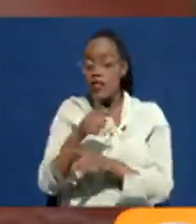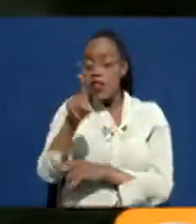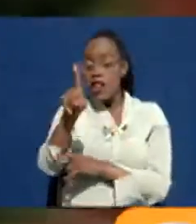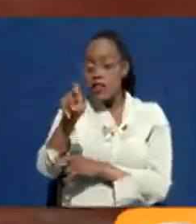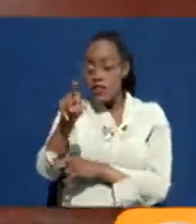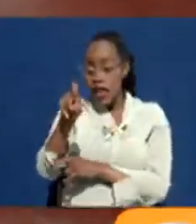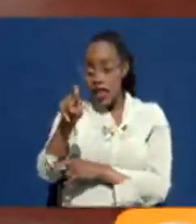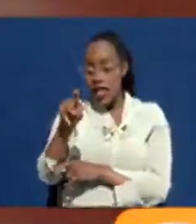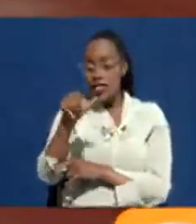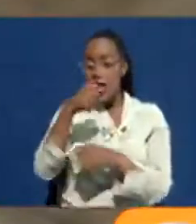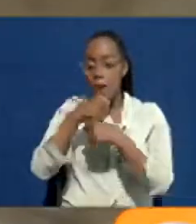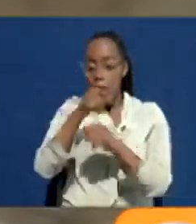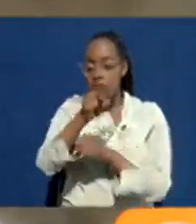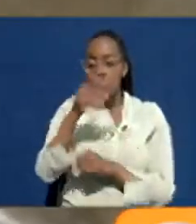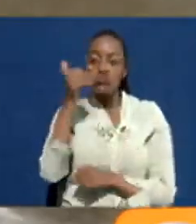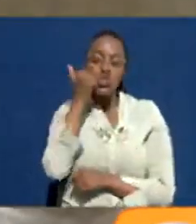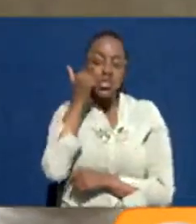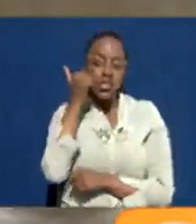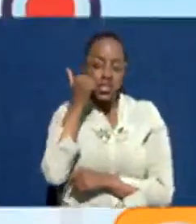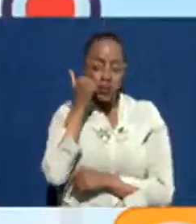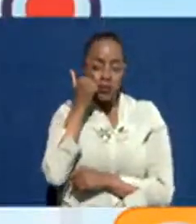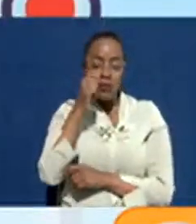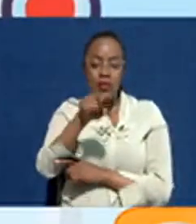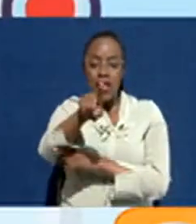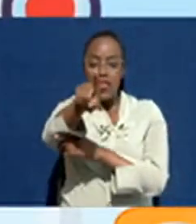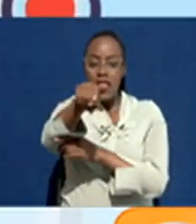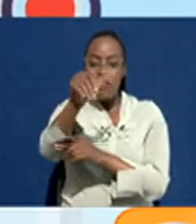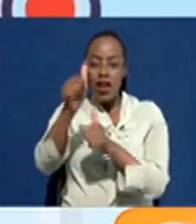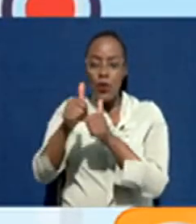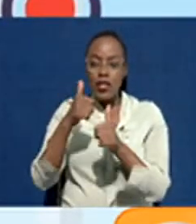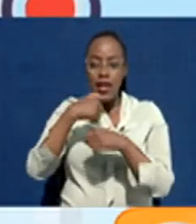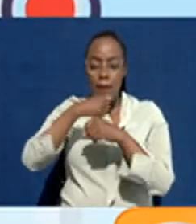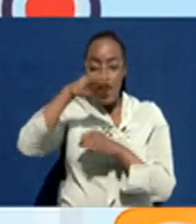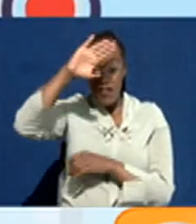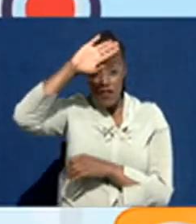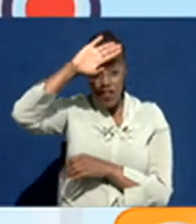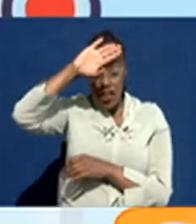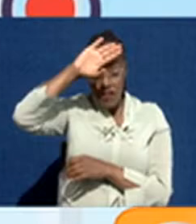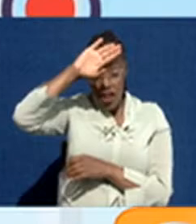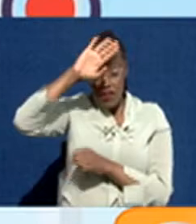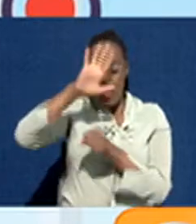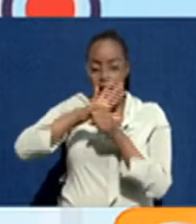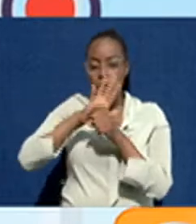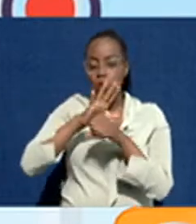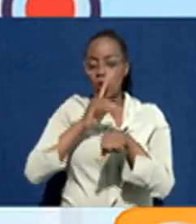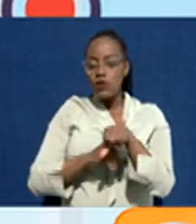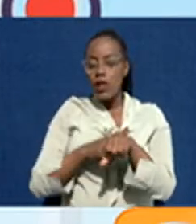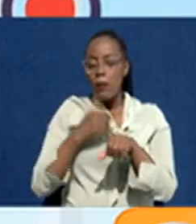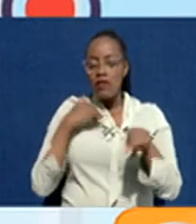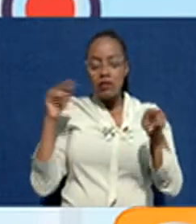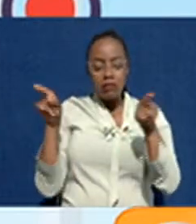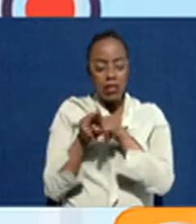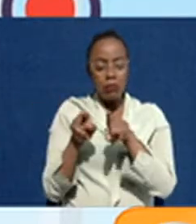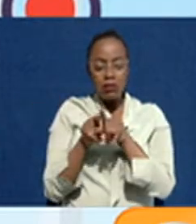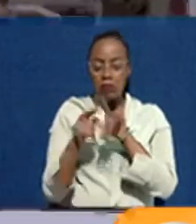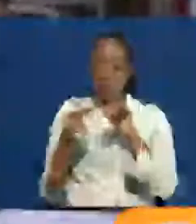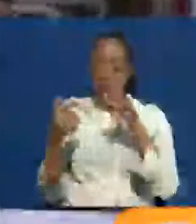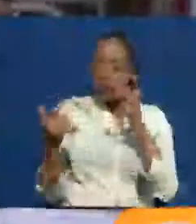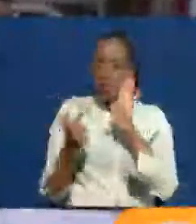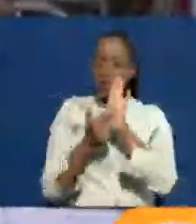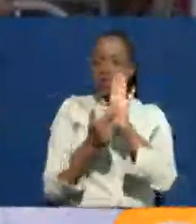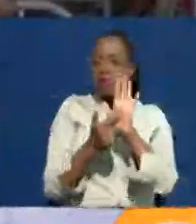viruses. The viruses cause fevers that in most cases present similar signs and